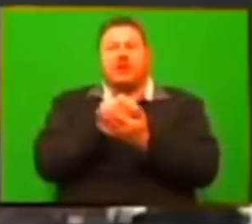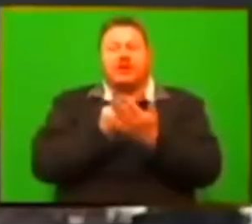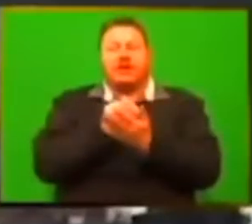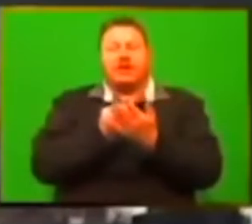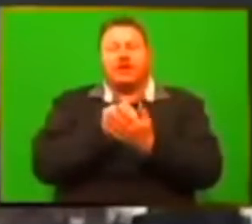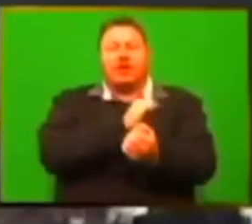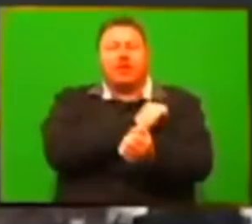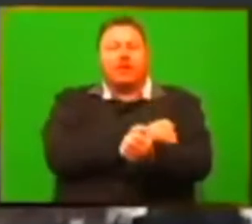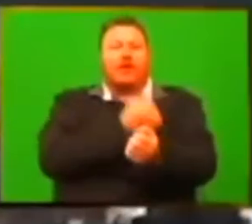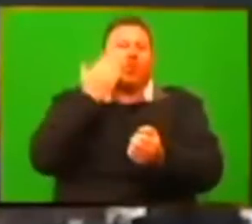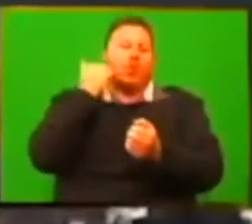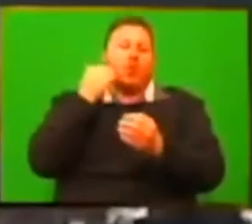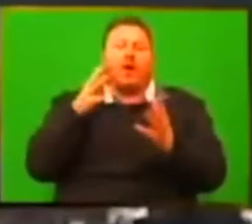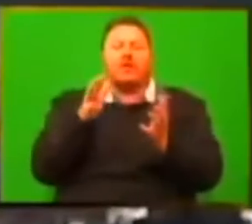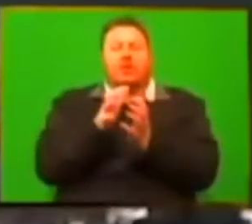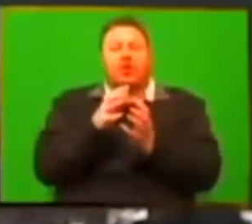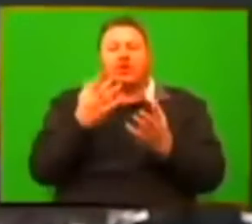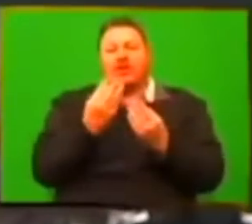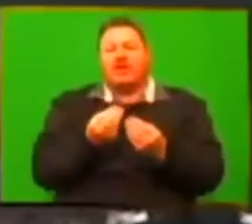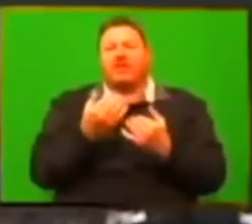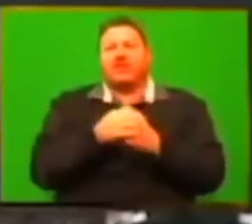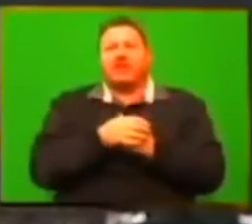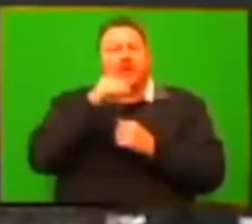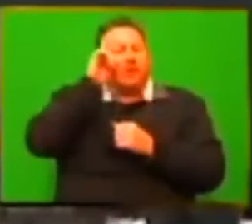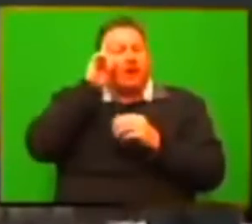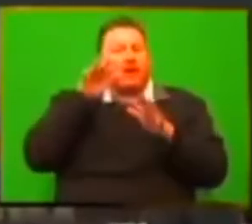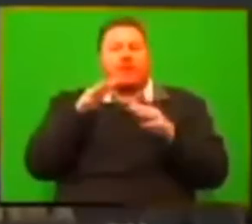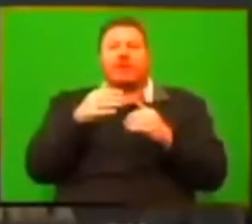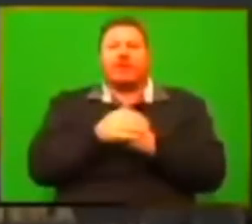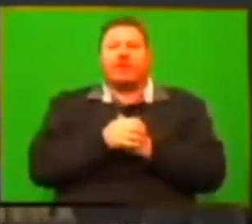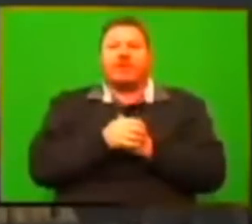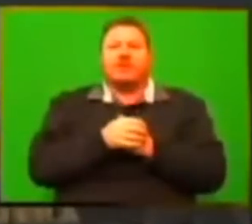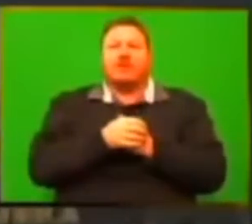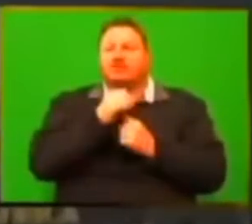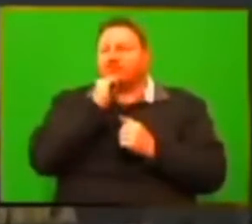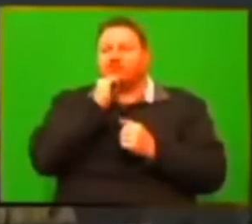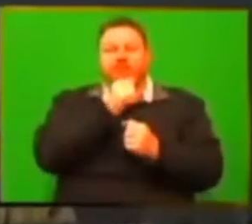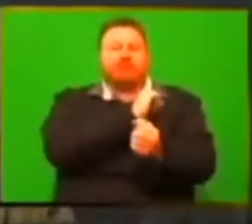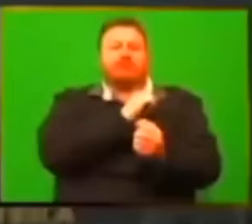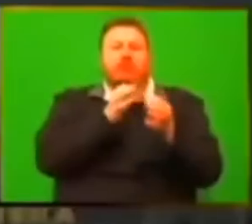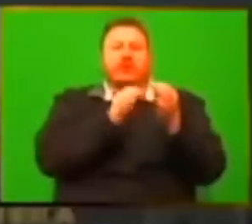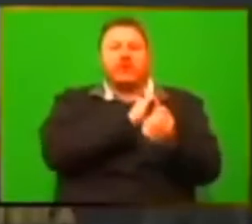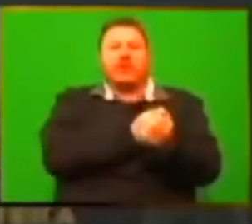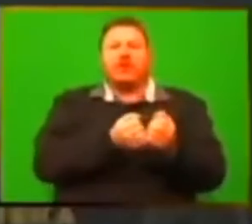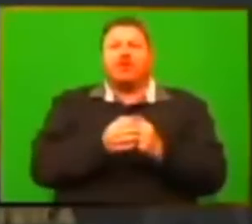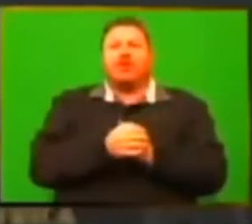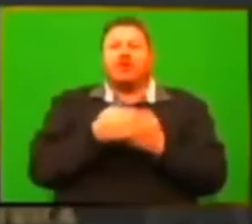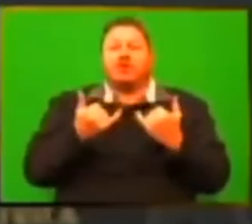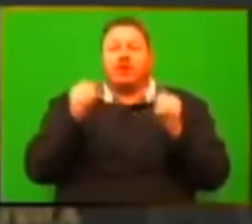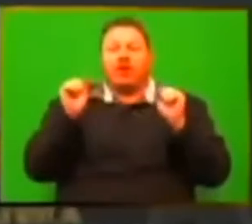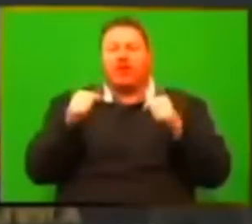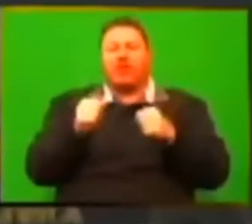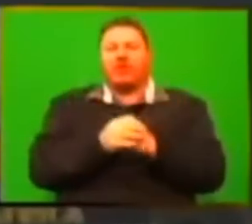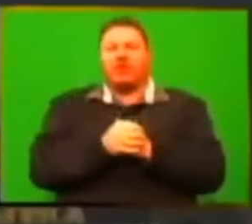remained in the hands of the white minority, leaving black people with meaningless political power. We can today confirm that